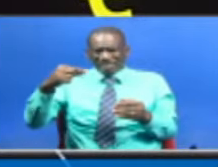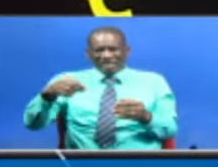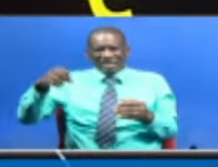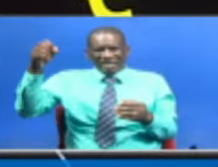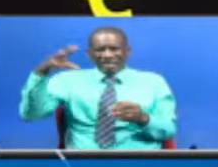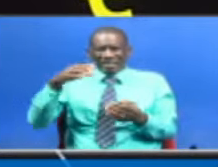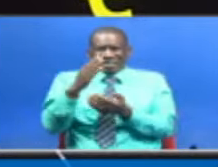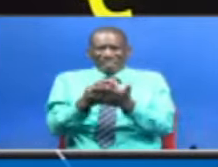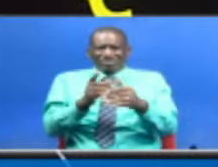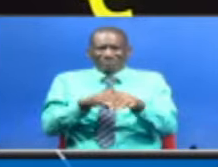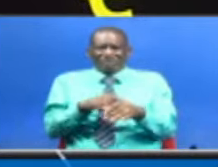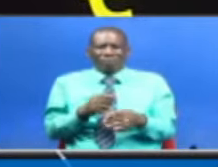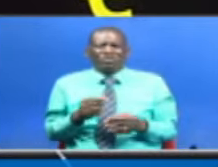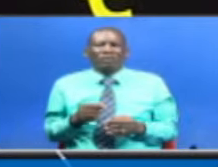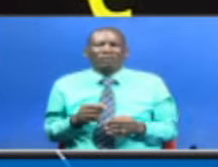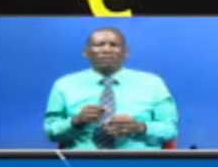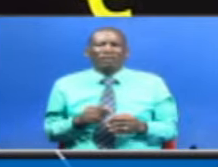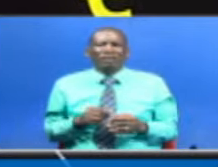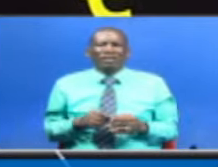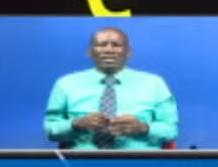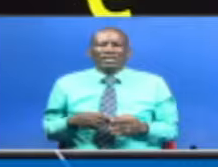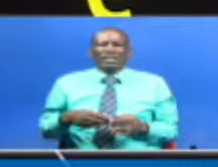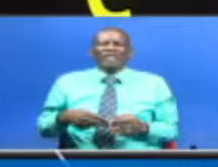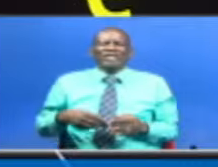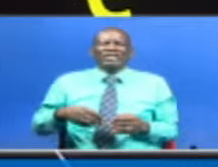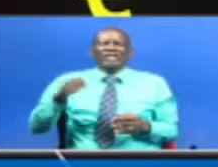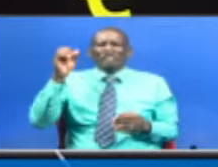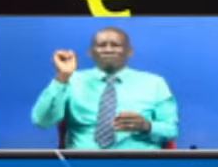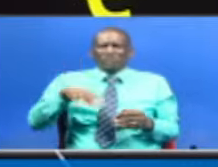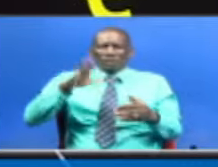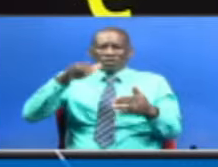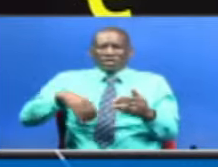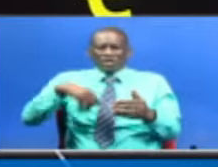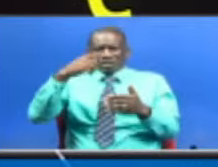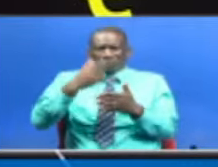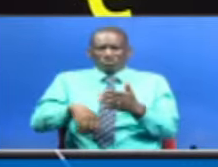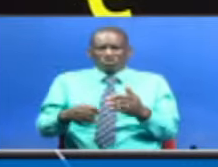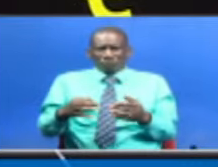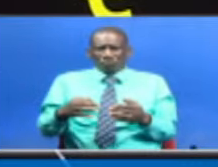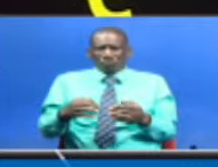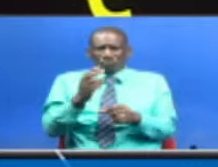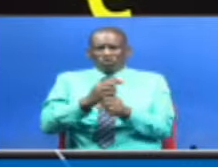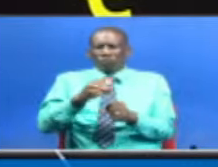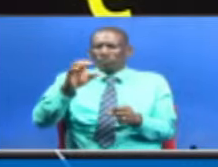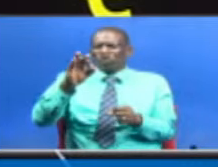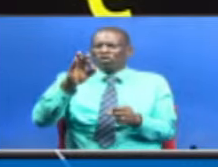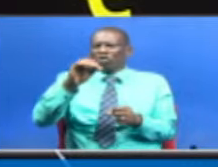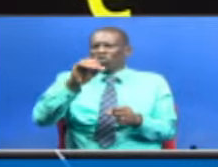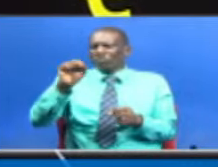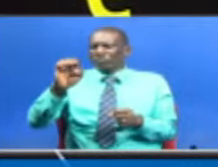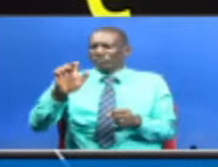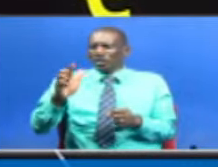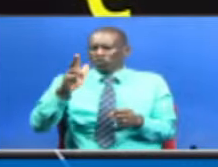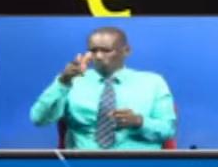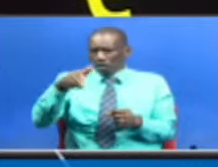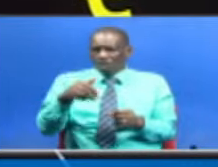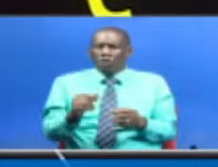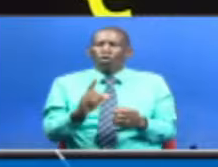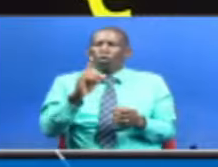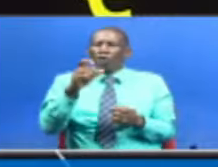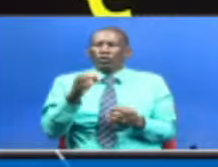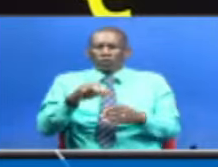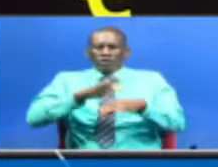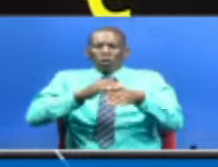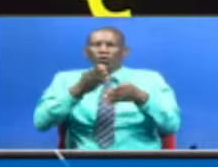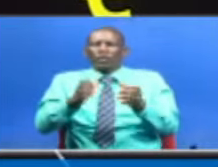times substantially higher than the cost of the old, that is using fossil fuels. So I think one of the good things we